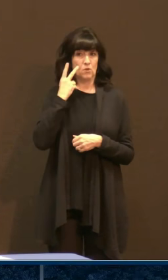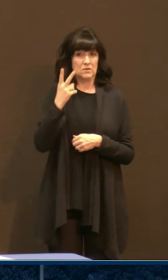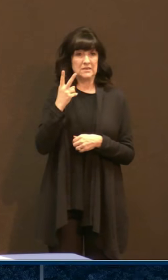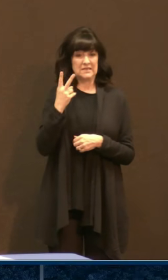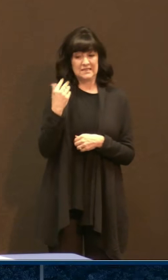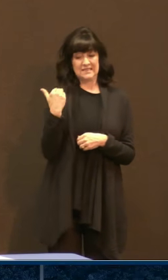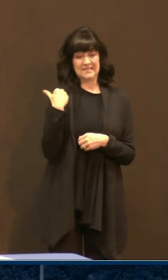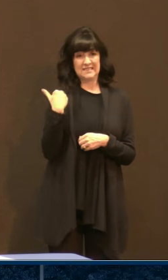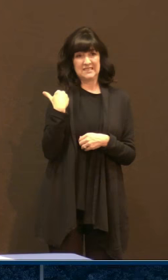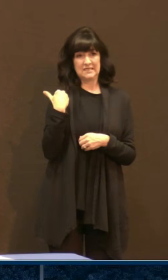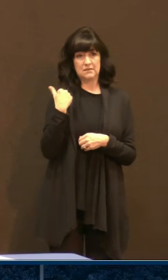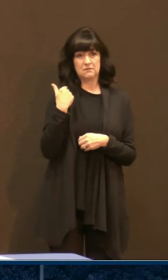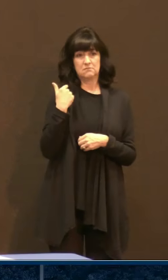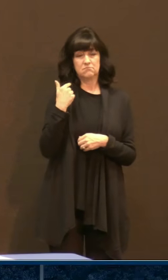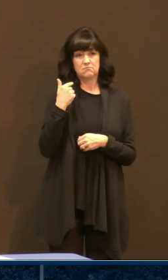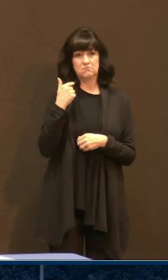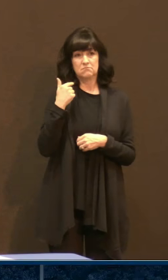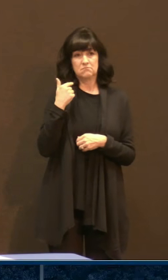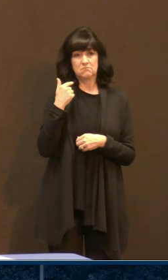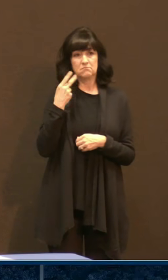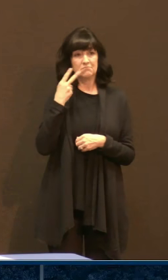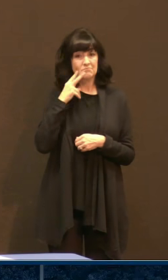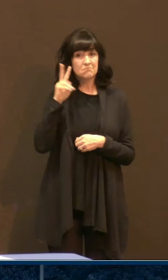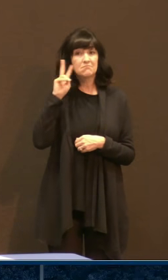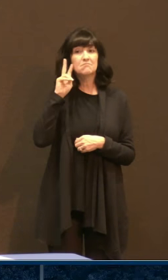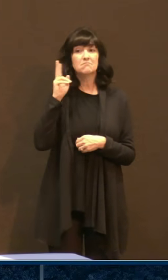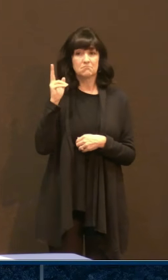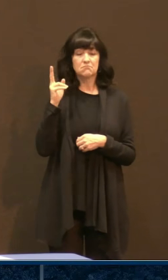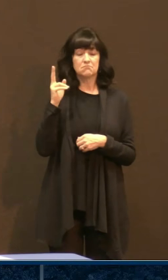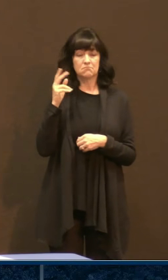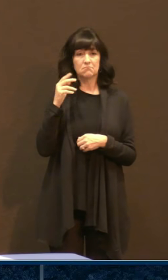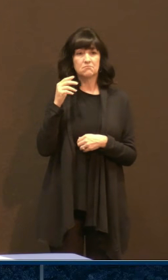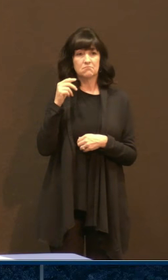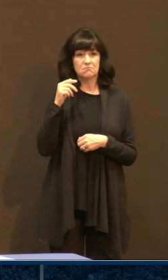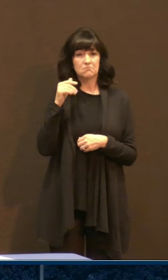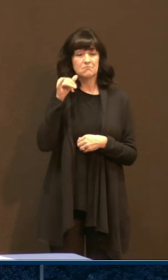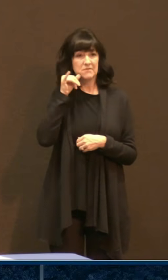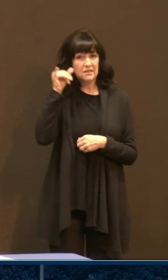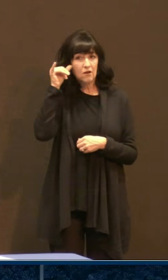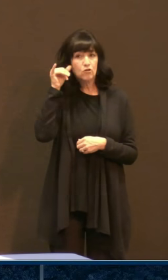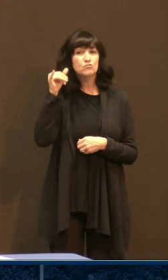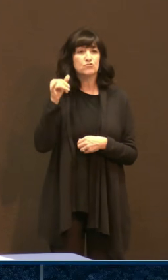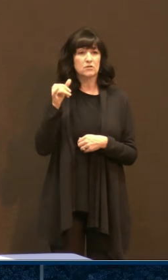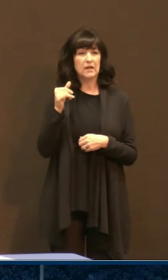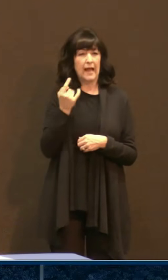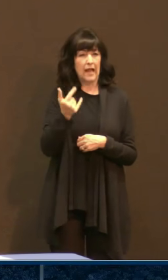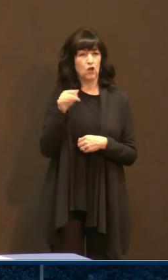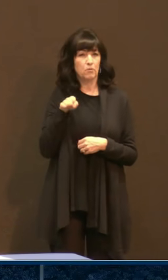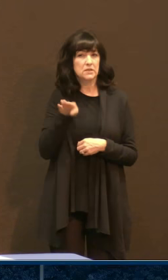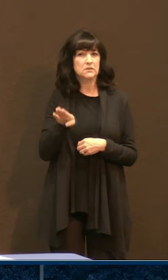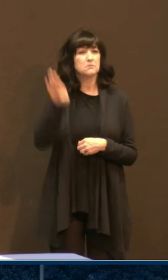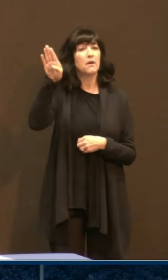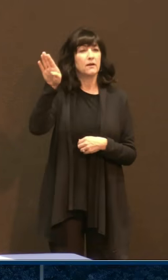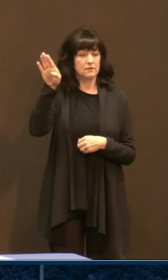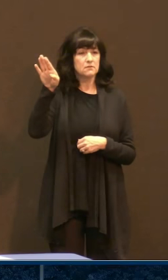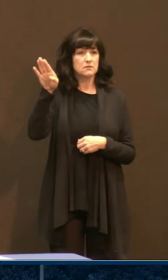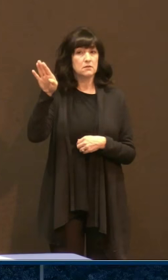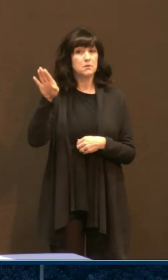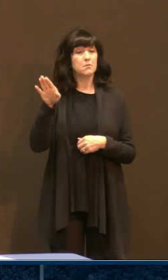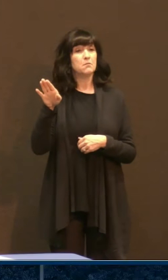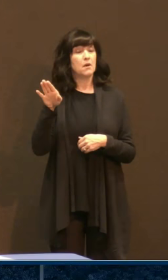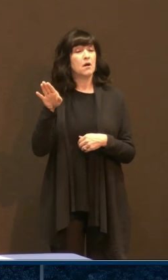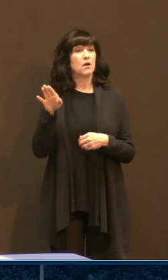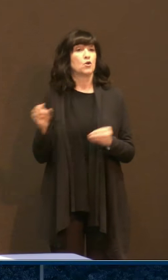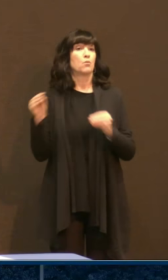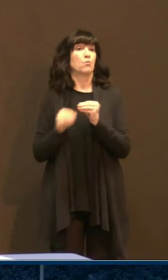last couple days, which reflects the spike both in additional testing and additional positive tests coming out of